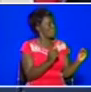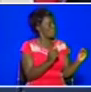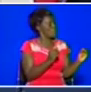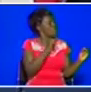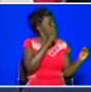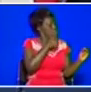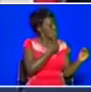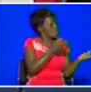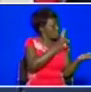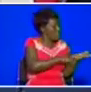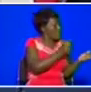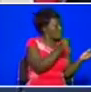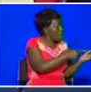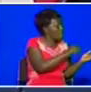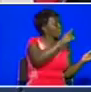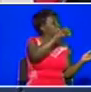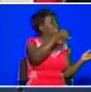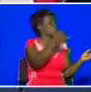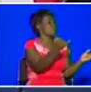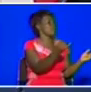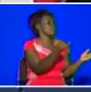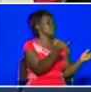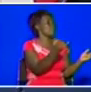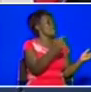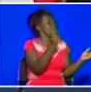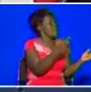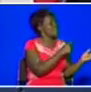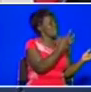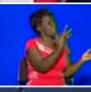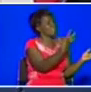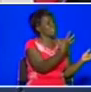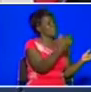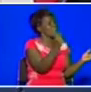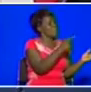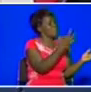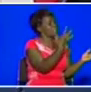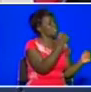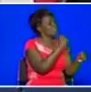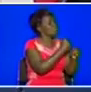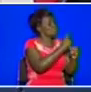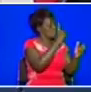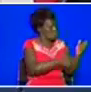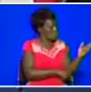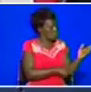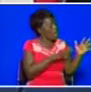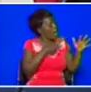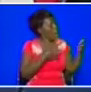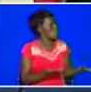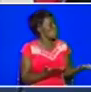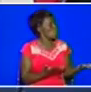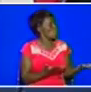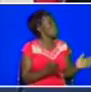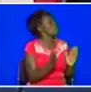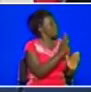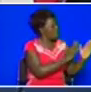new enrollment is in January. Okay. So in January? Okay. So in those 3 months, what are you going to do? We'll be ready. Yeah. How are you going to get ready? We